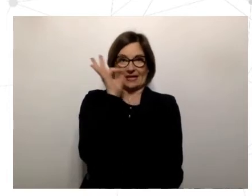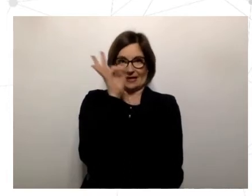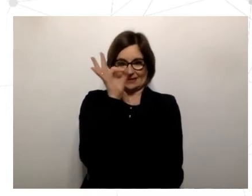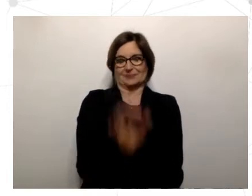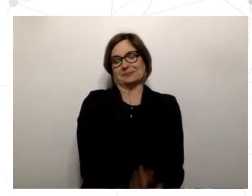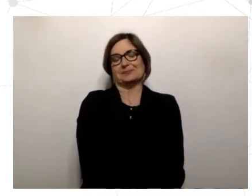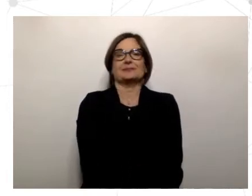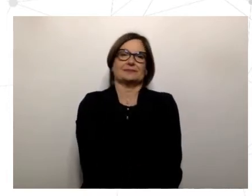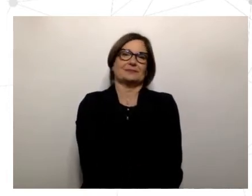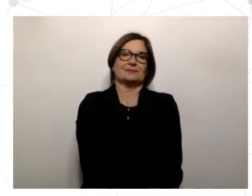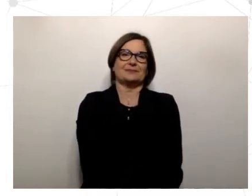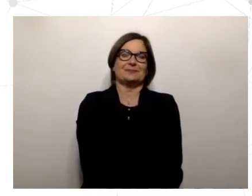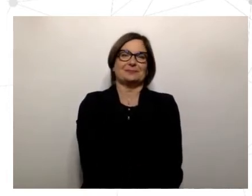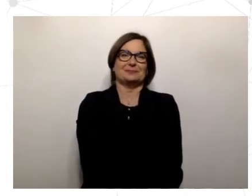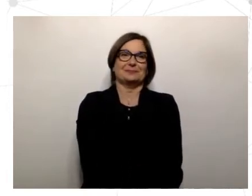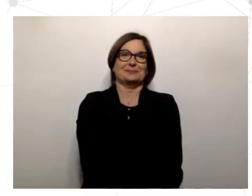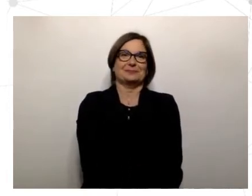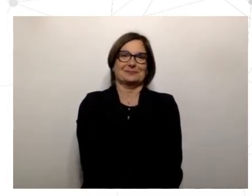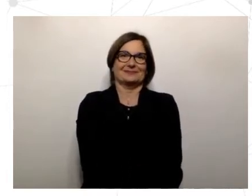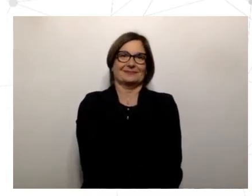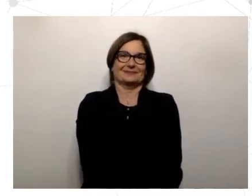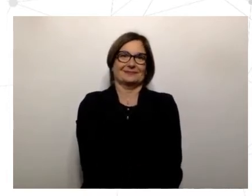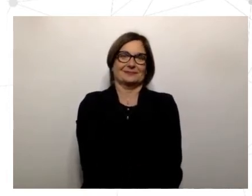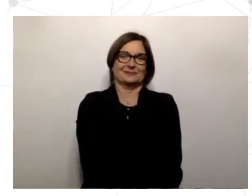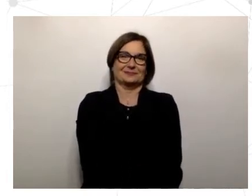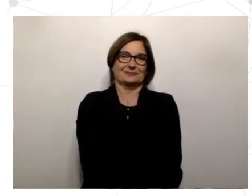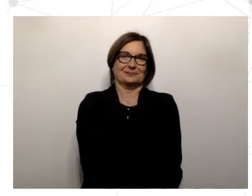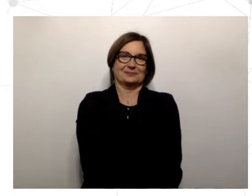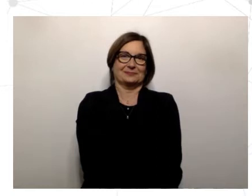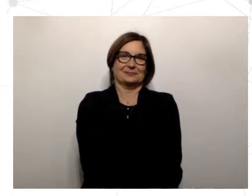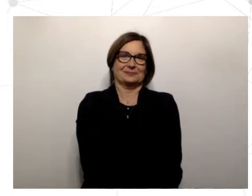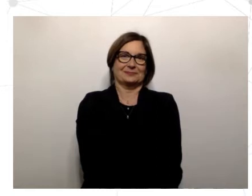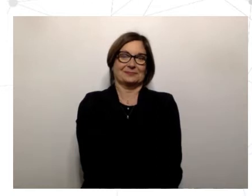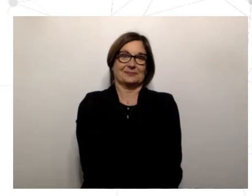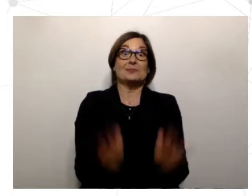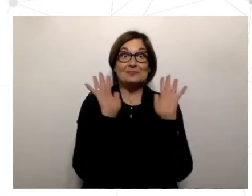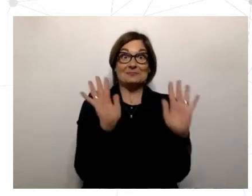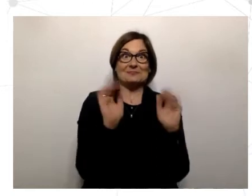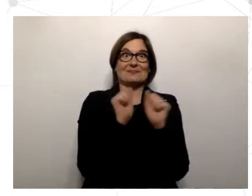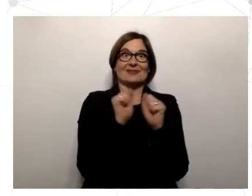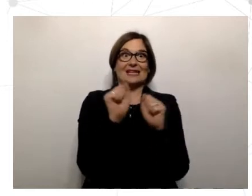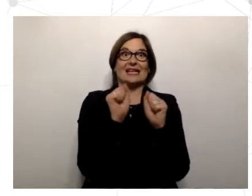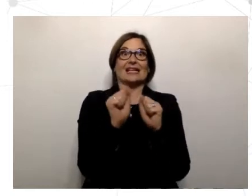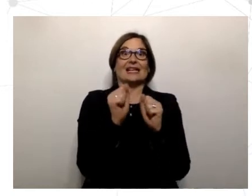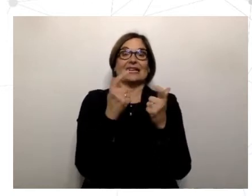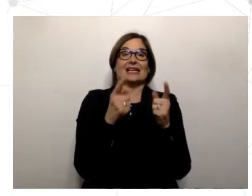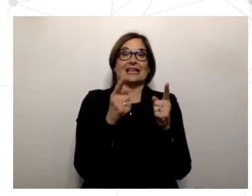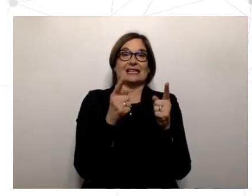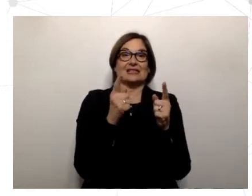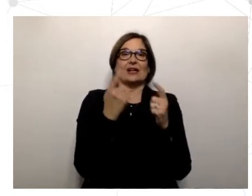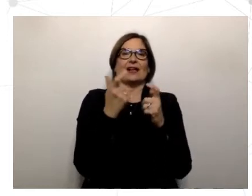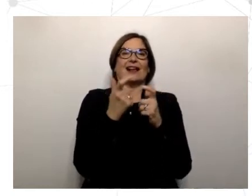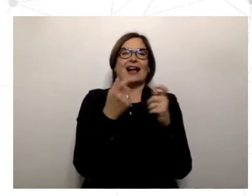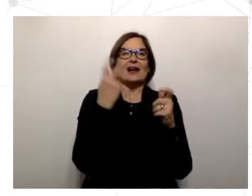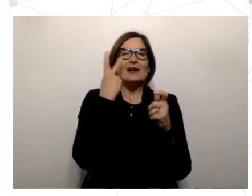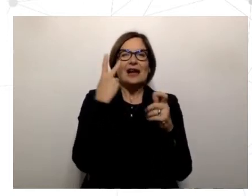ready. Okay. And everybody worked really hard to make it happen. Le conversazioni che